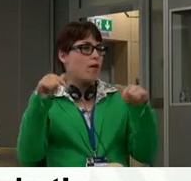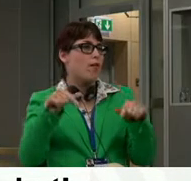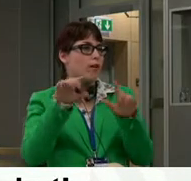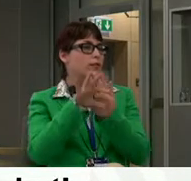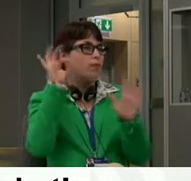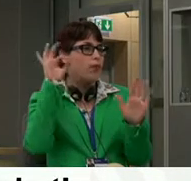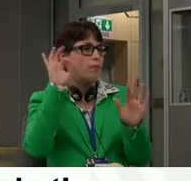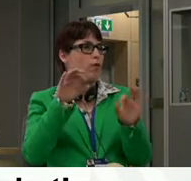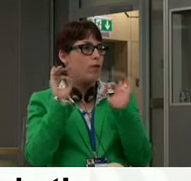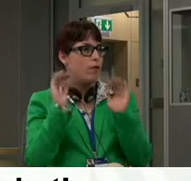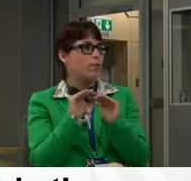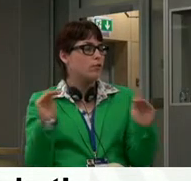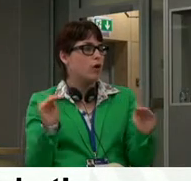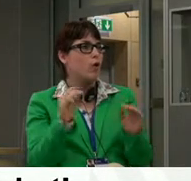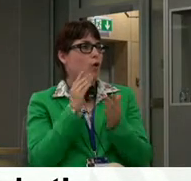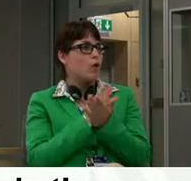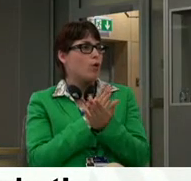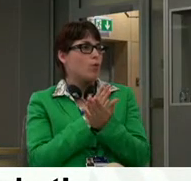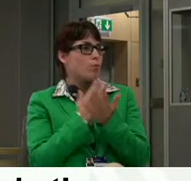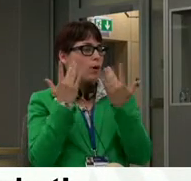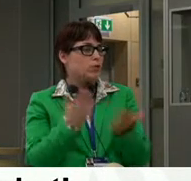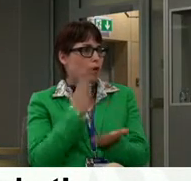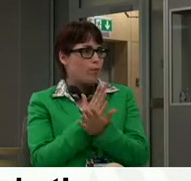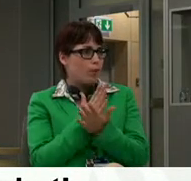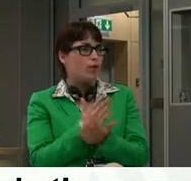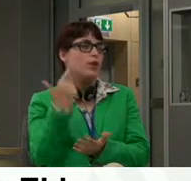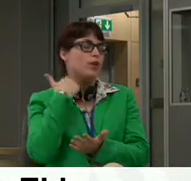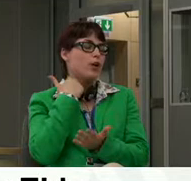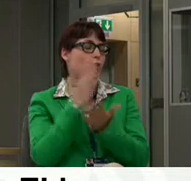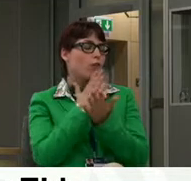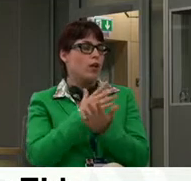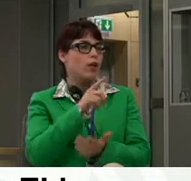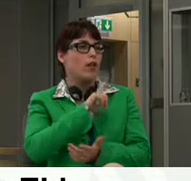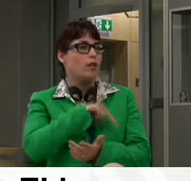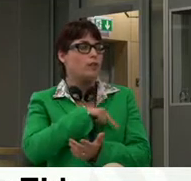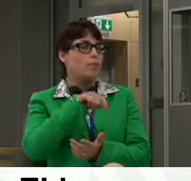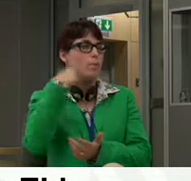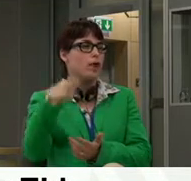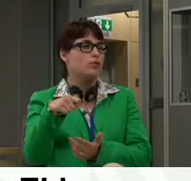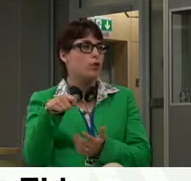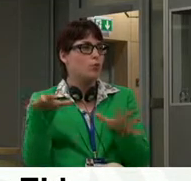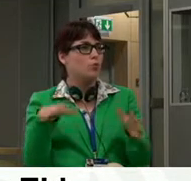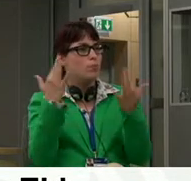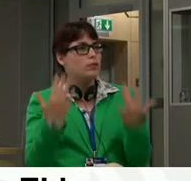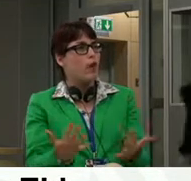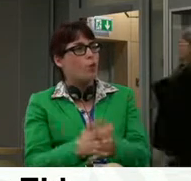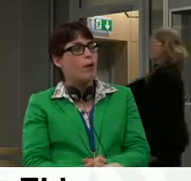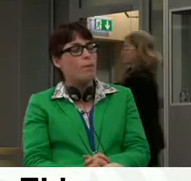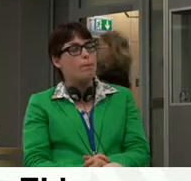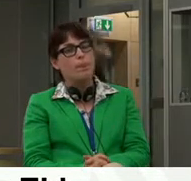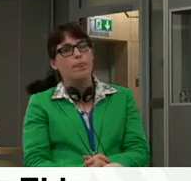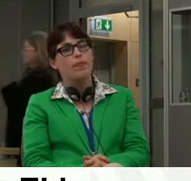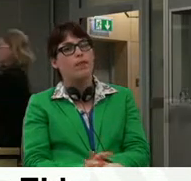Library. This building has been chosen as the official venue for the presidency events taking place in Riga.